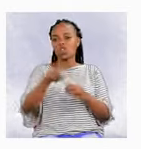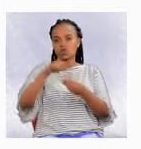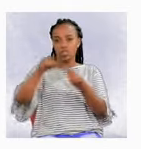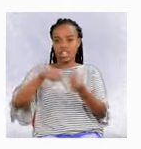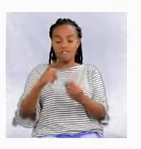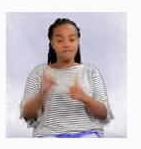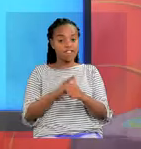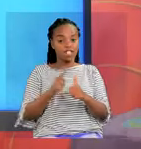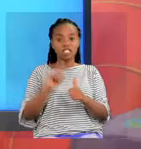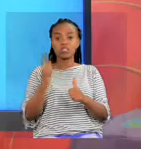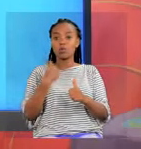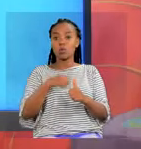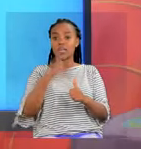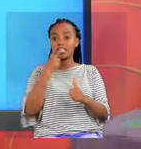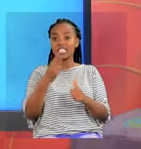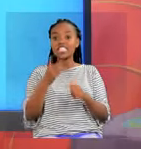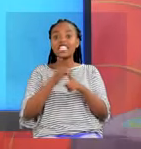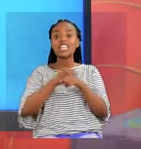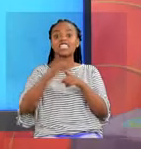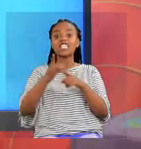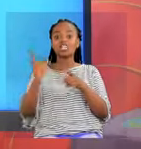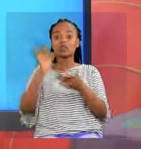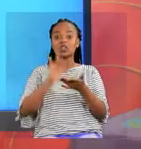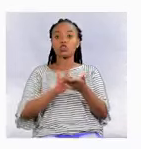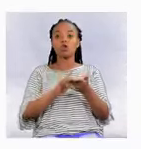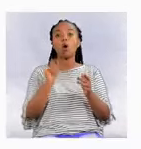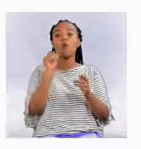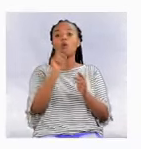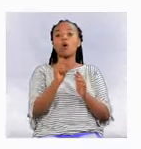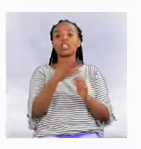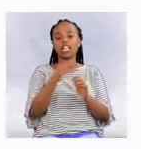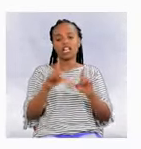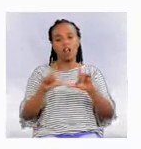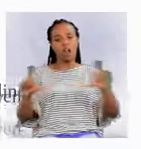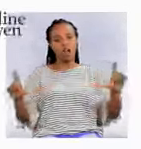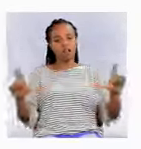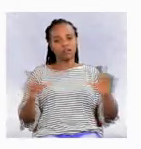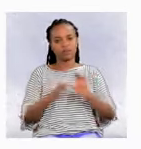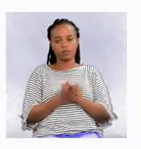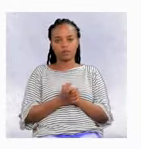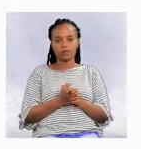first let's see the distance between a point and a line.